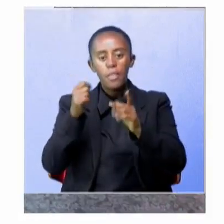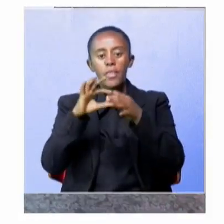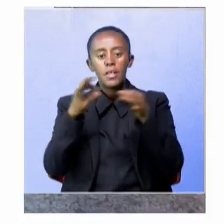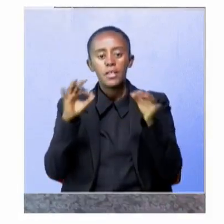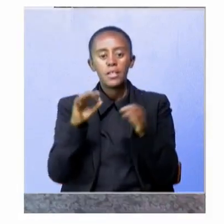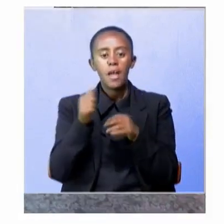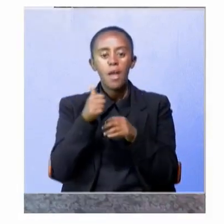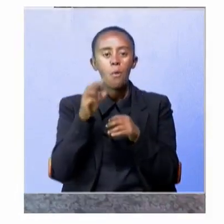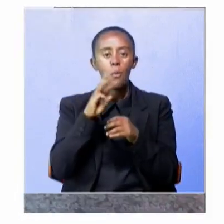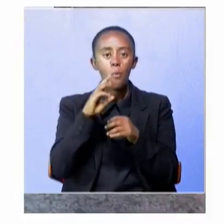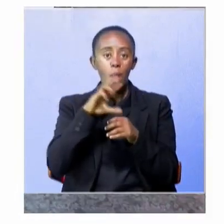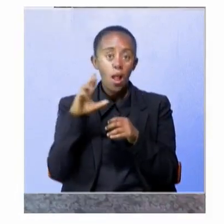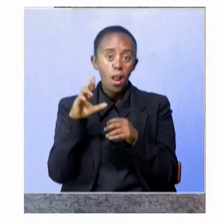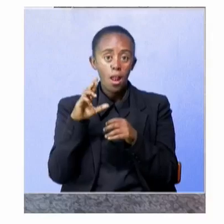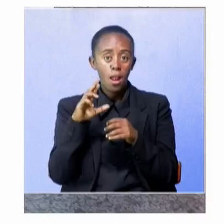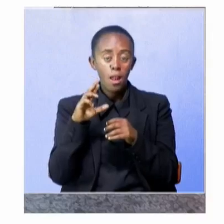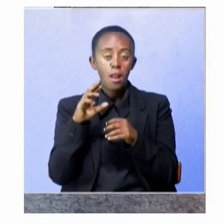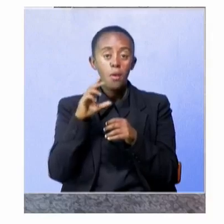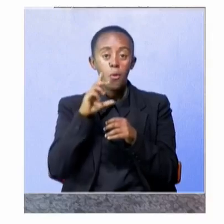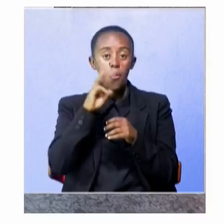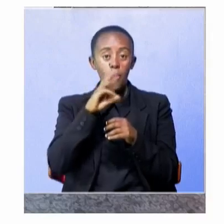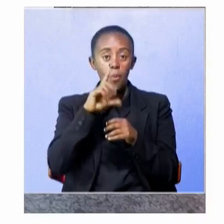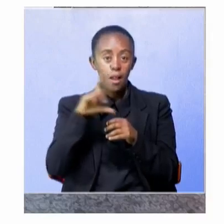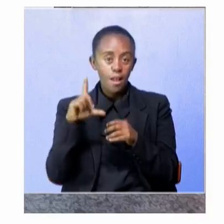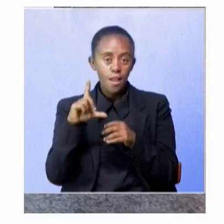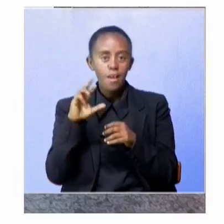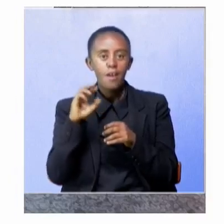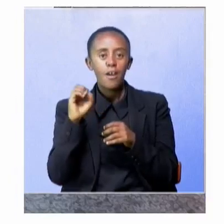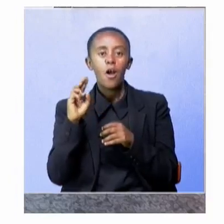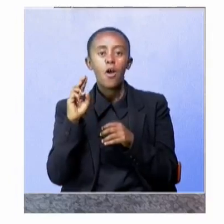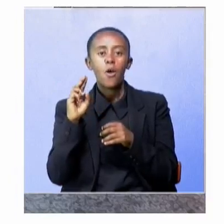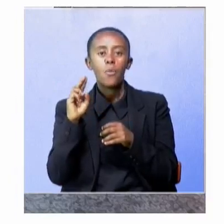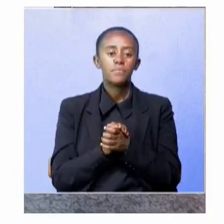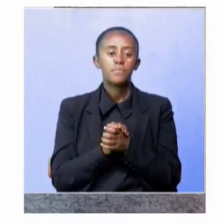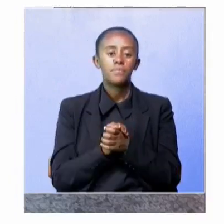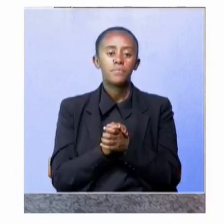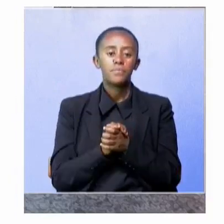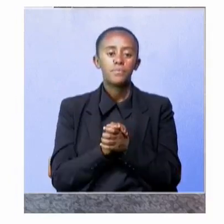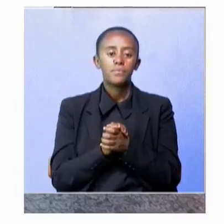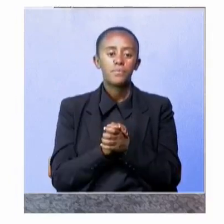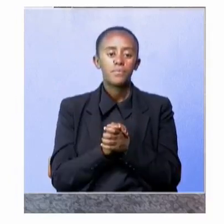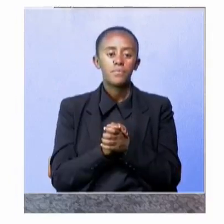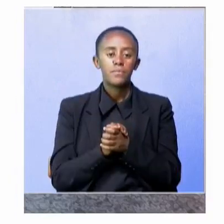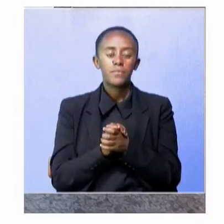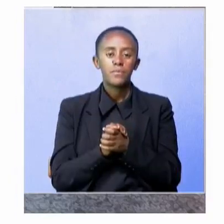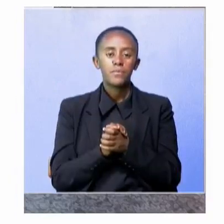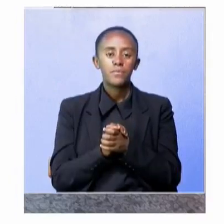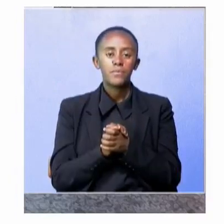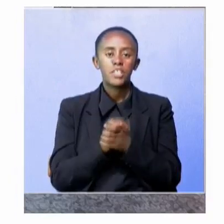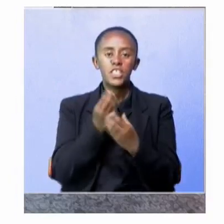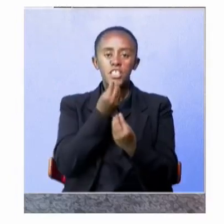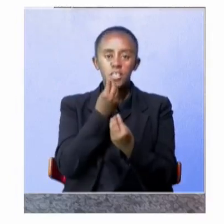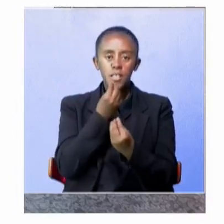A well-rounded diet